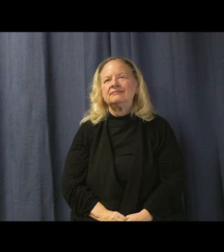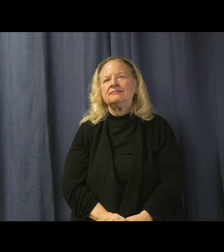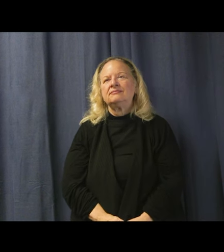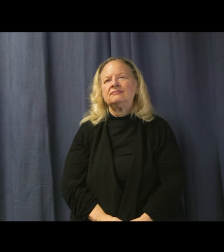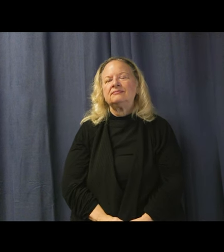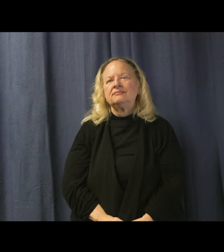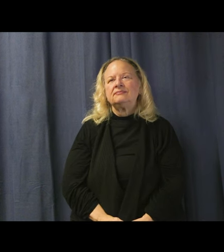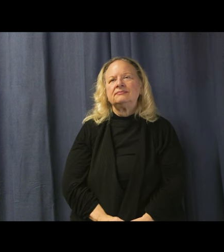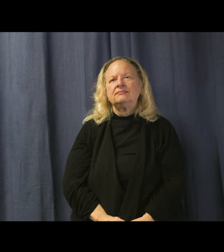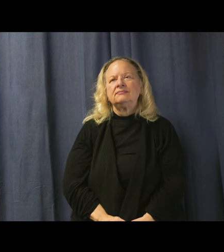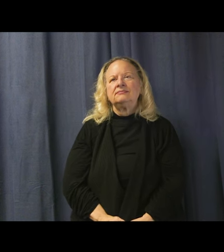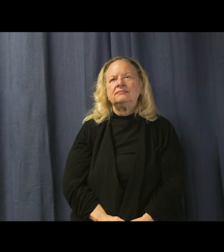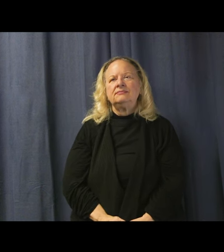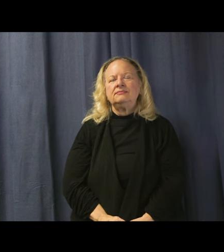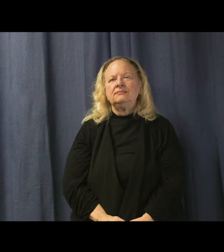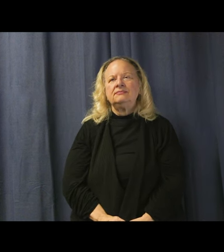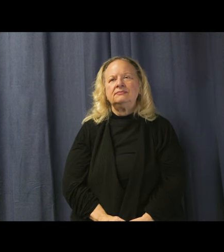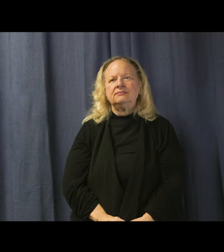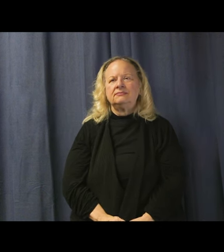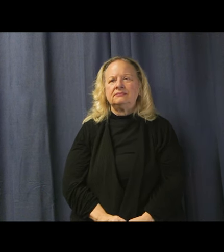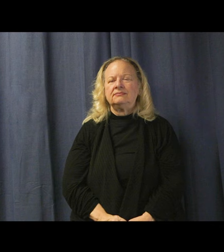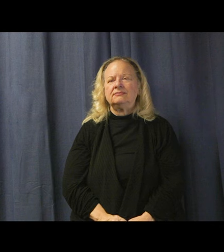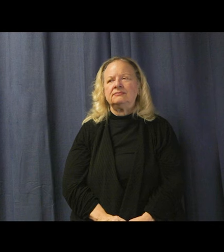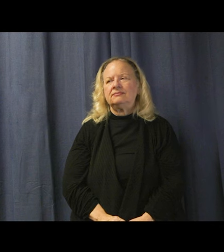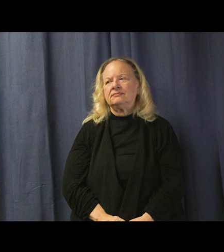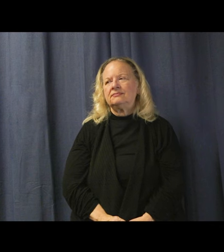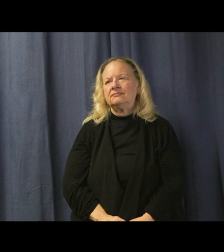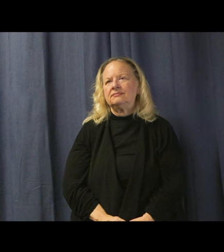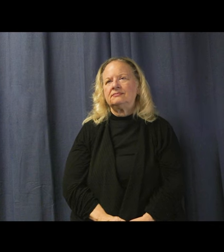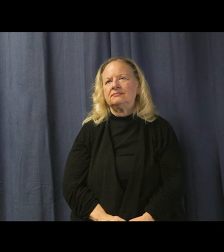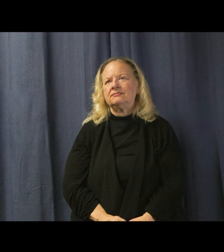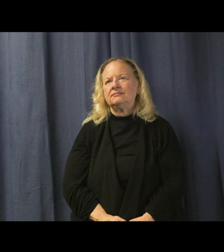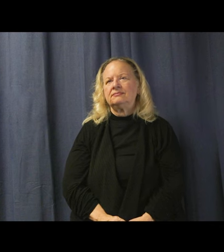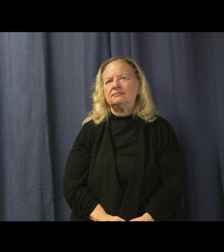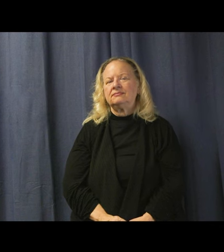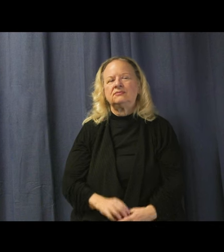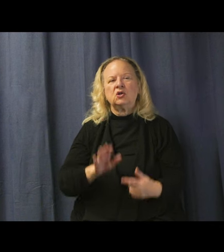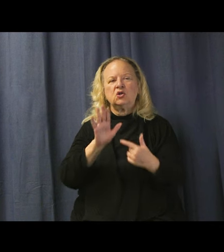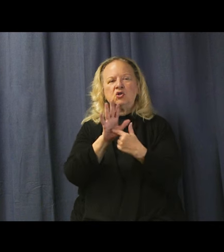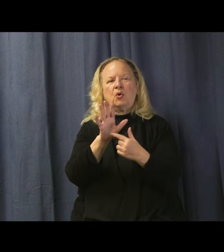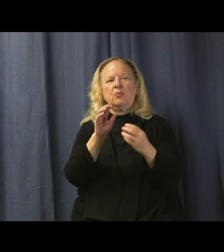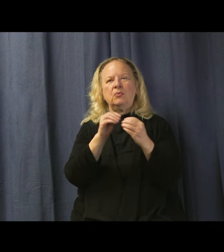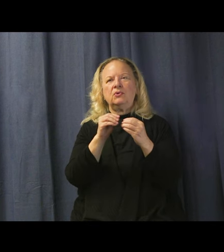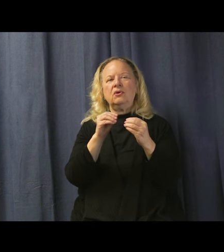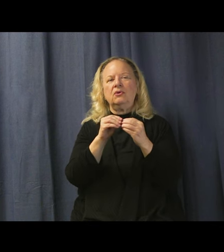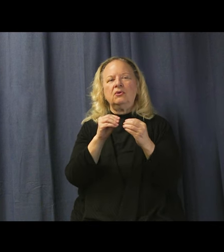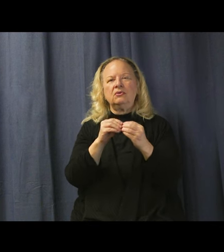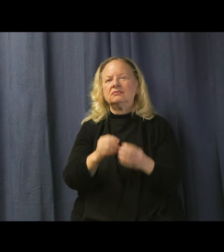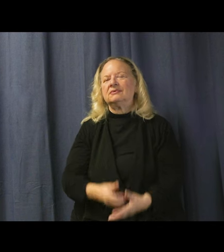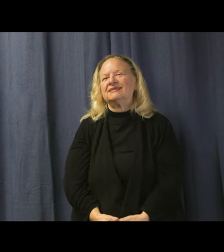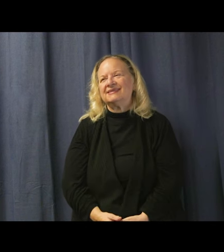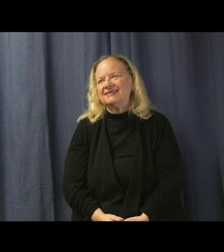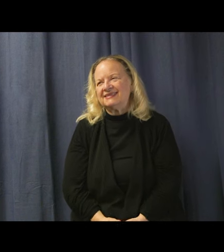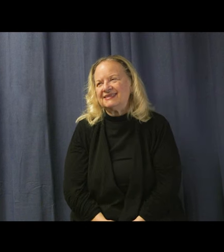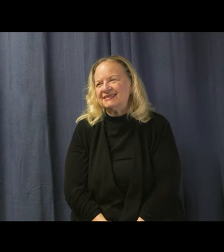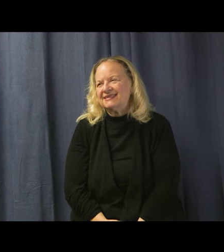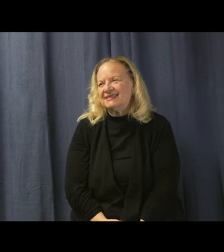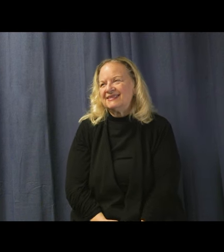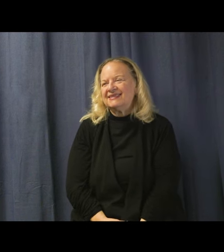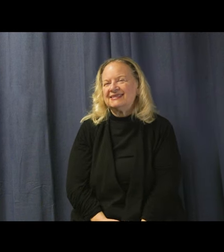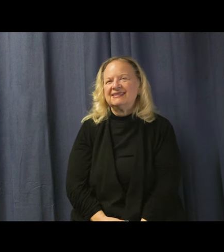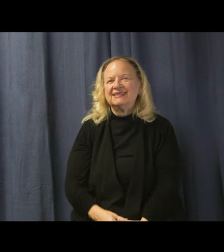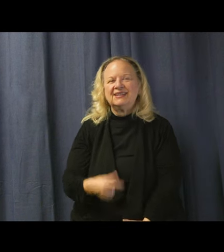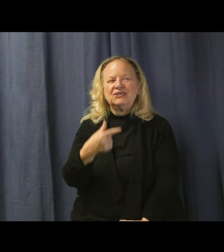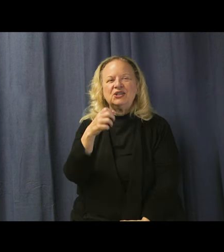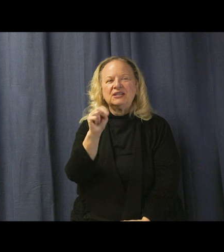Now, let me jump here for a minute, show you some other mistranslations in your Bible.